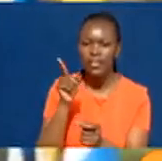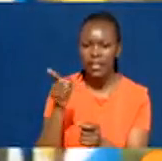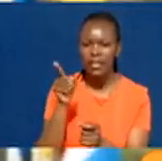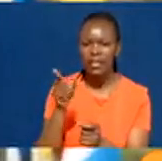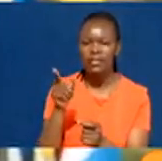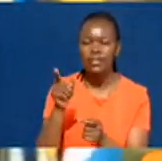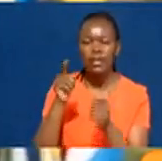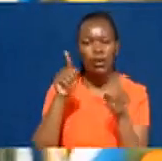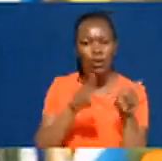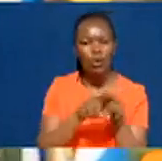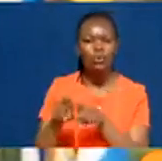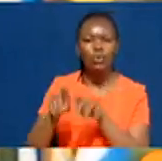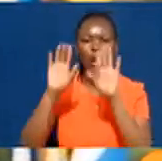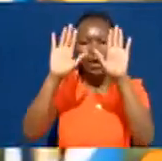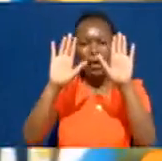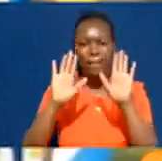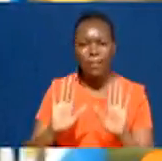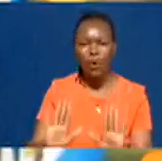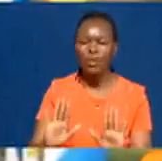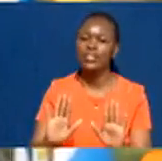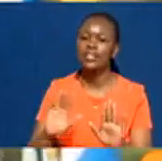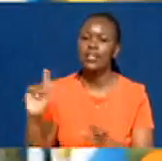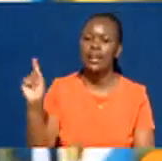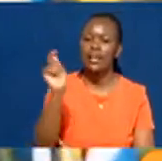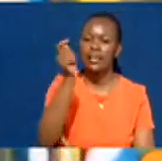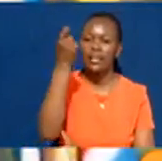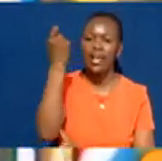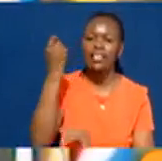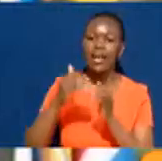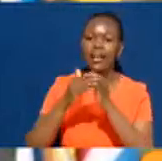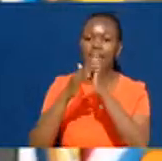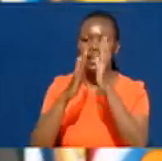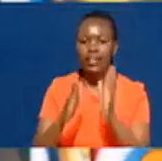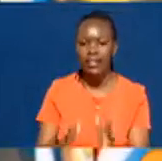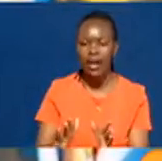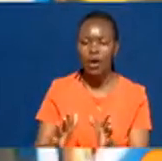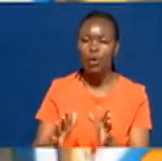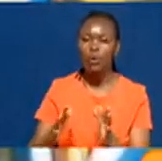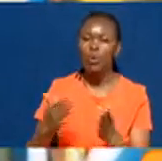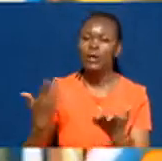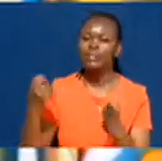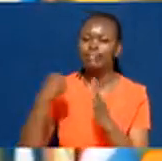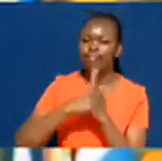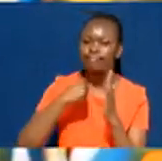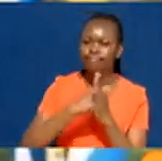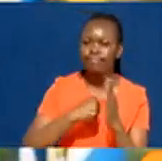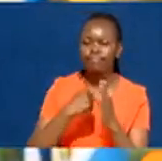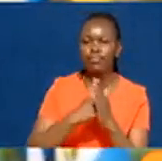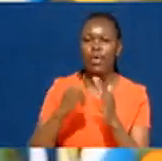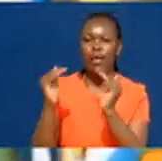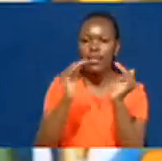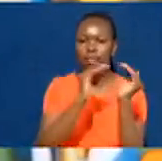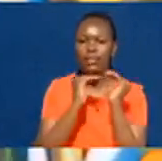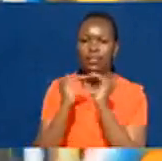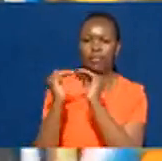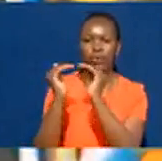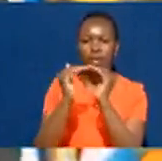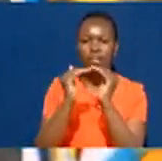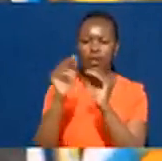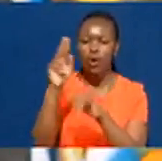as a Kenyan leader who has made a huge contribution to the democracy of our